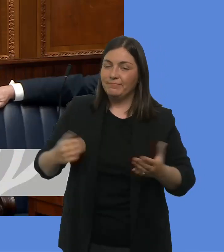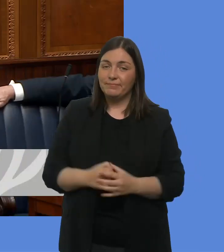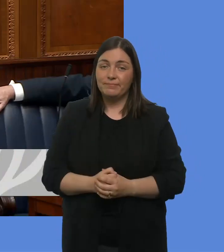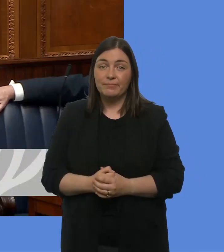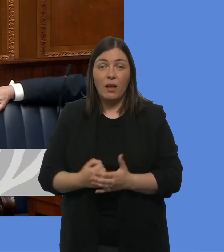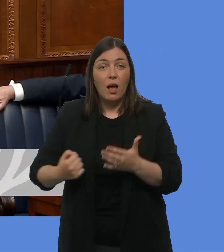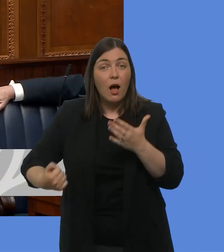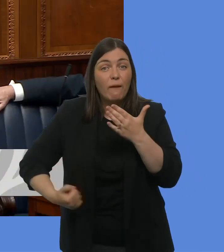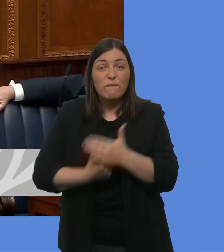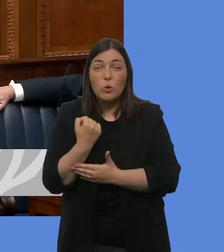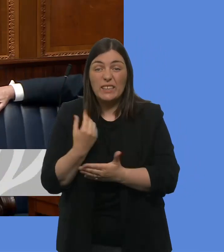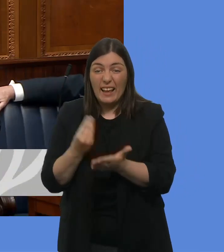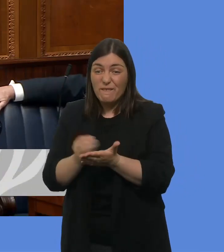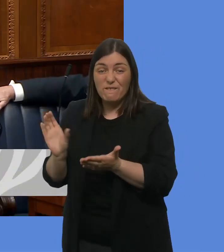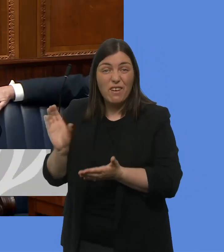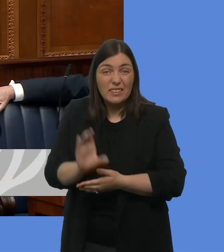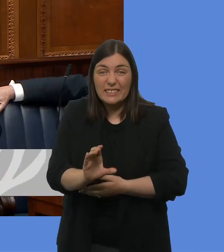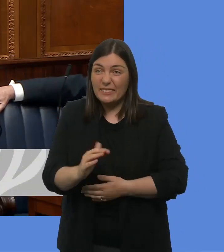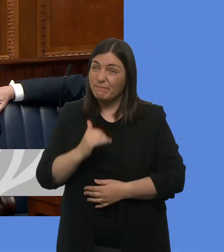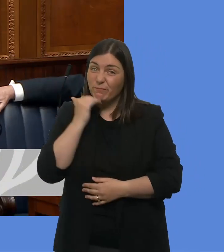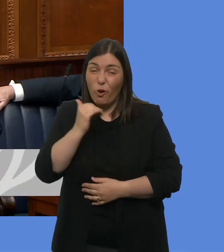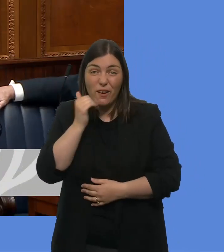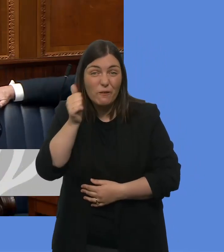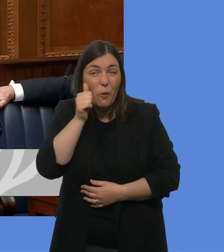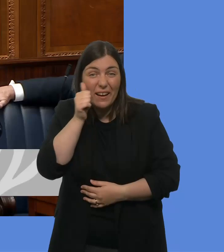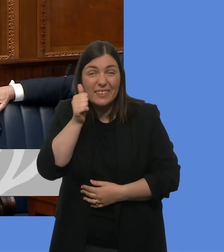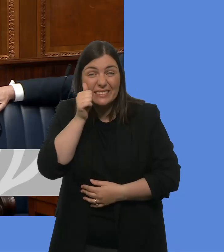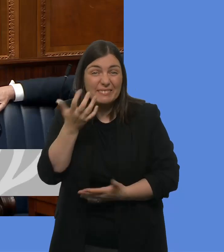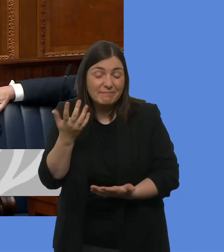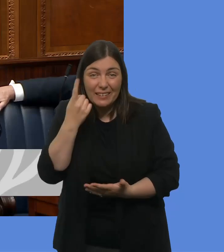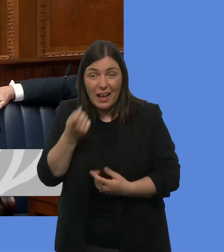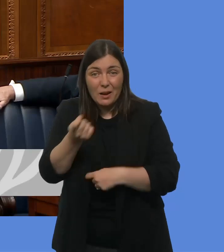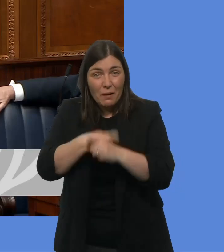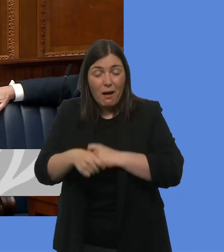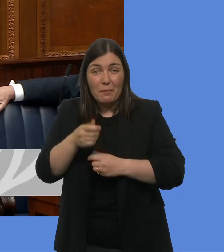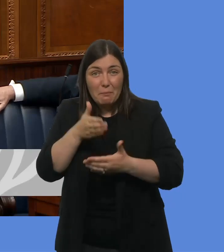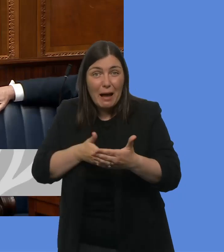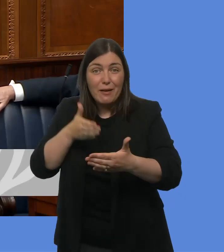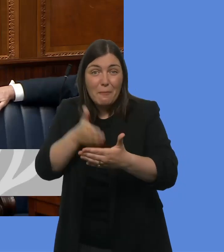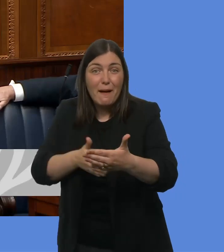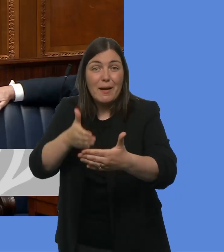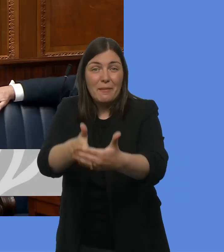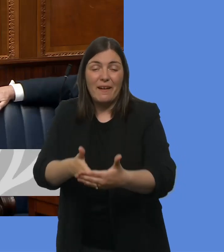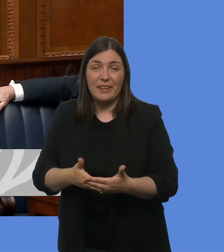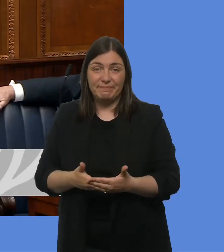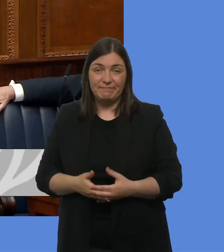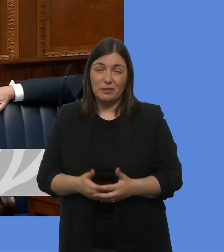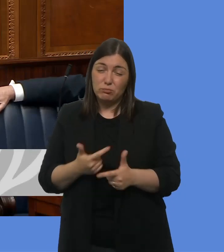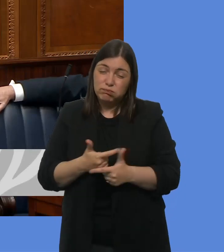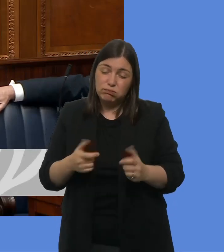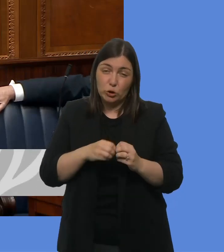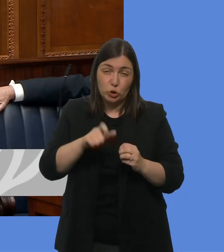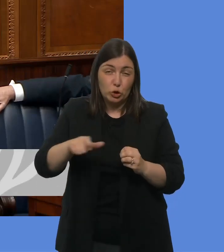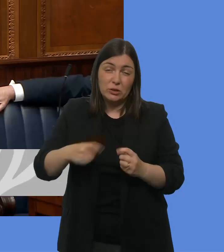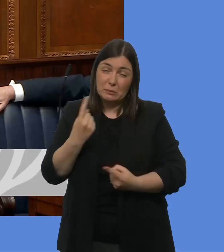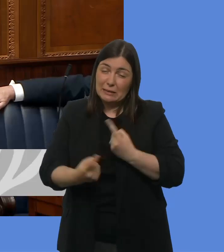progress, leaving many students struggling in silence. Mr. Deputy Speaker, the responsibility lies